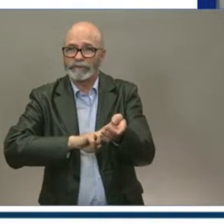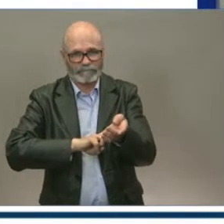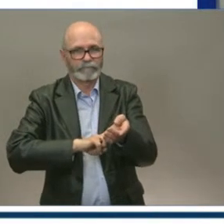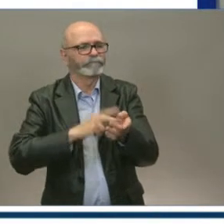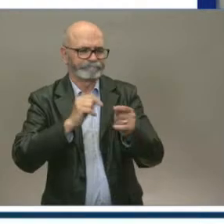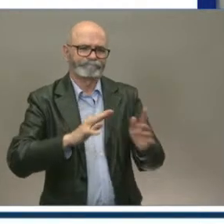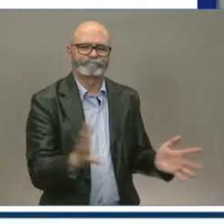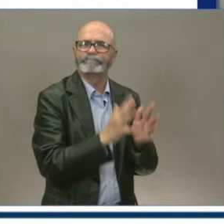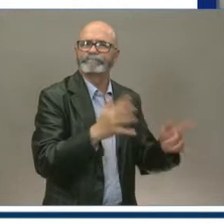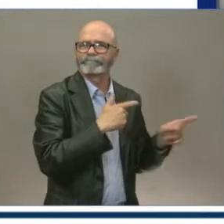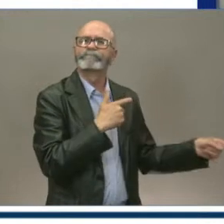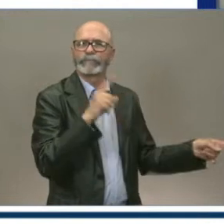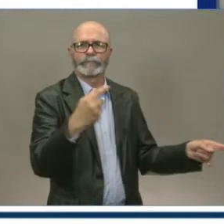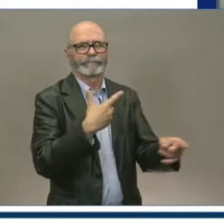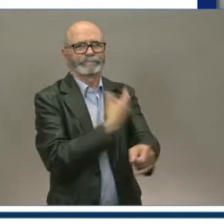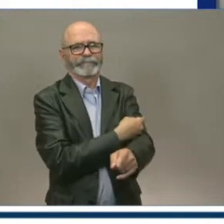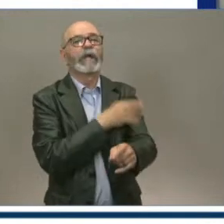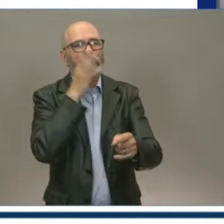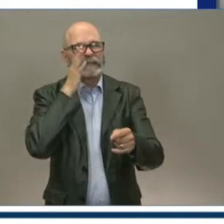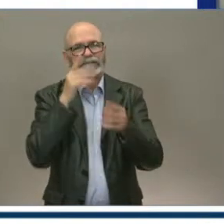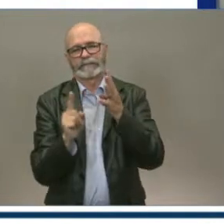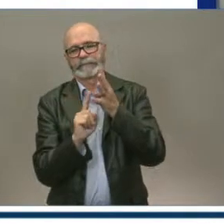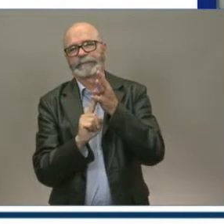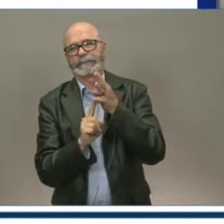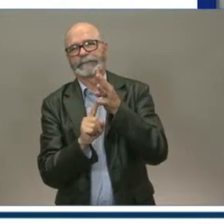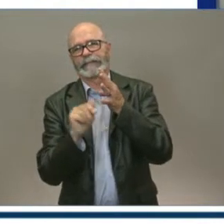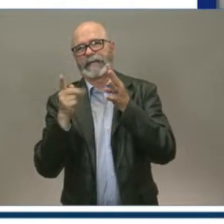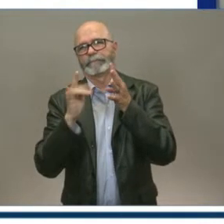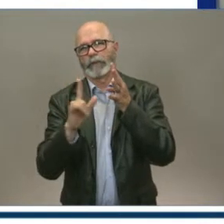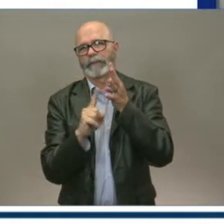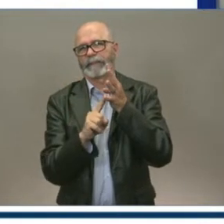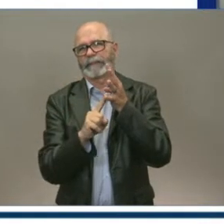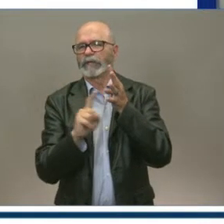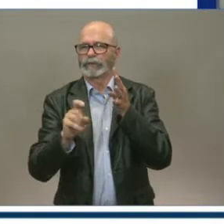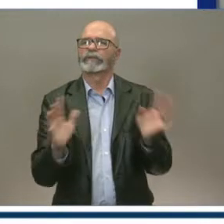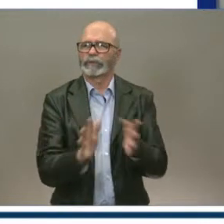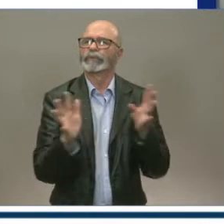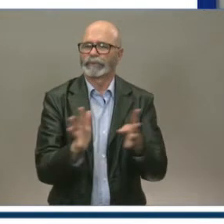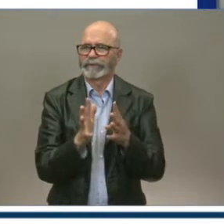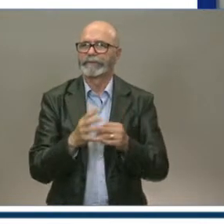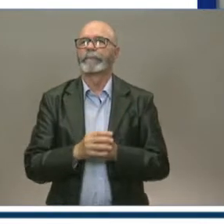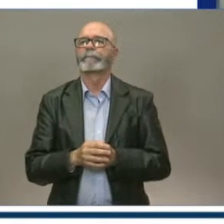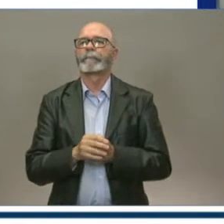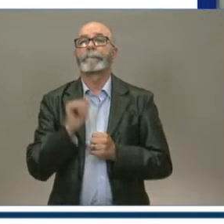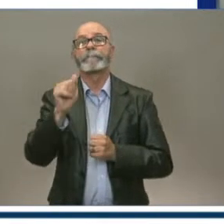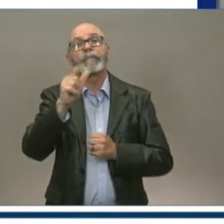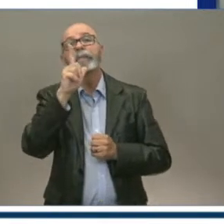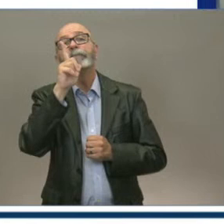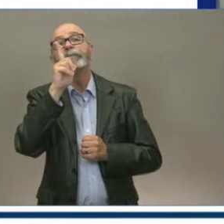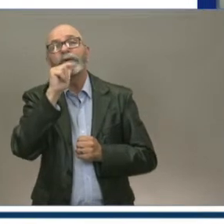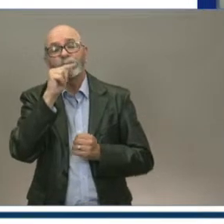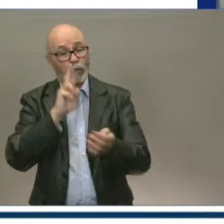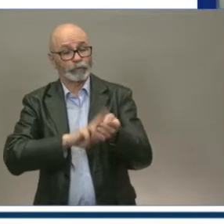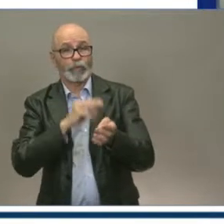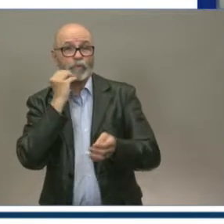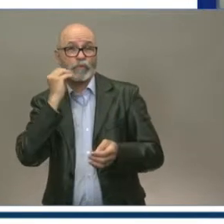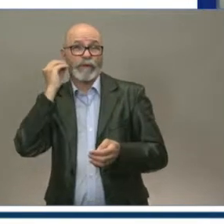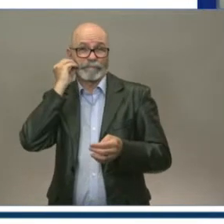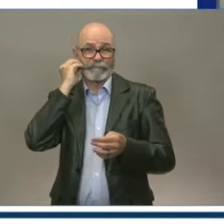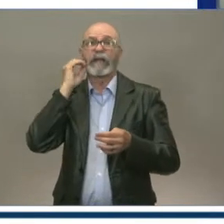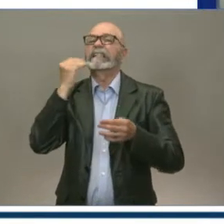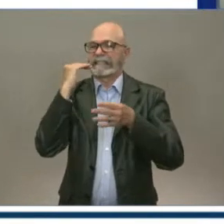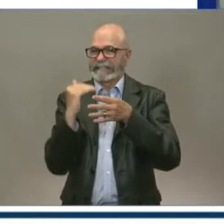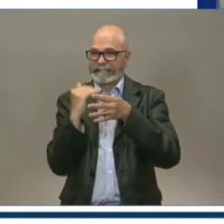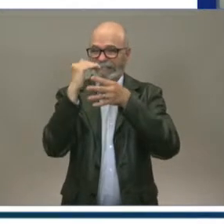April with 2 doses. And private facilities will have had their first dose by the end of April with their second dose in